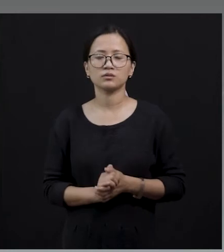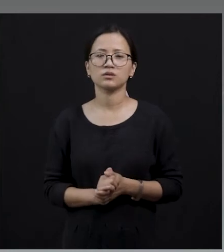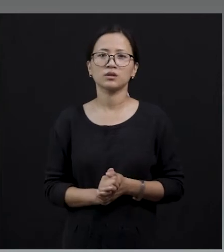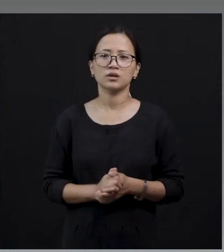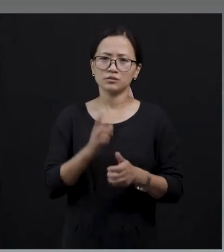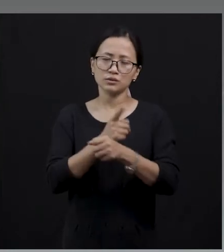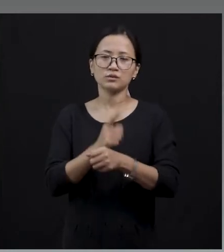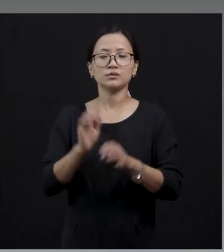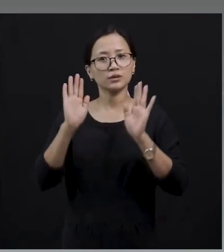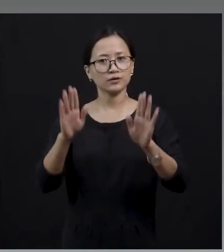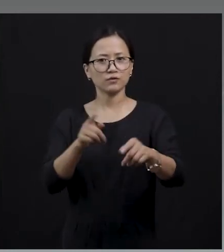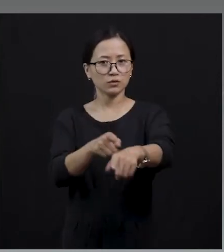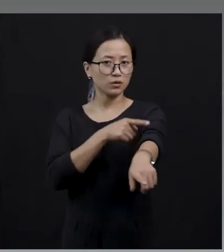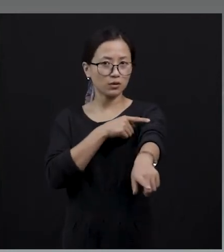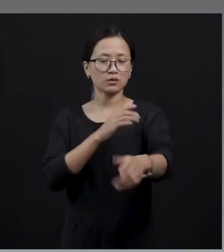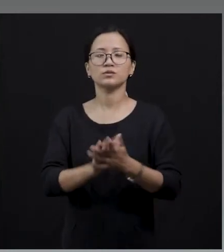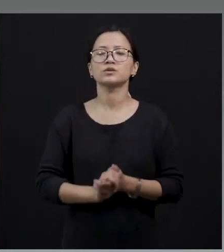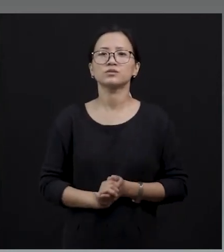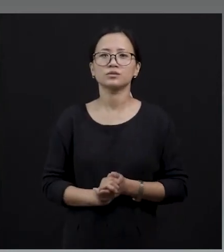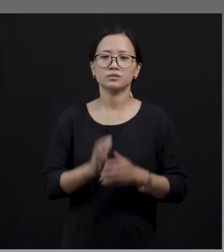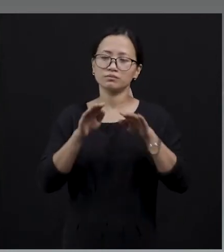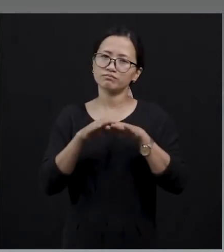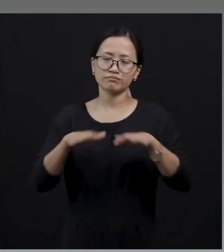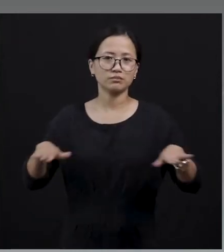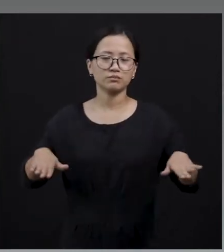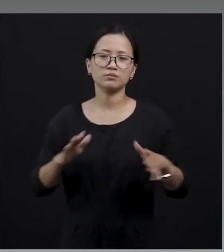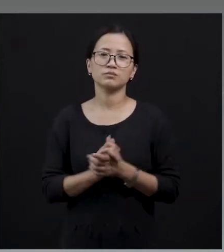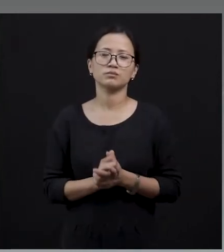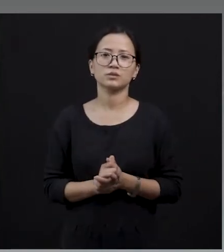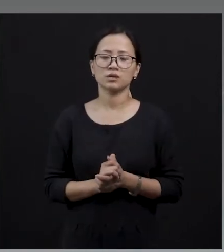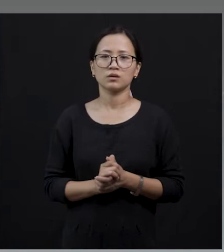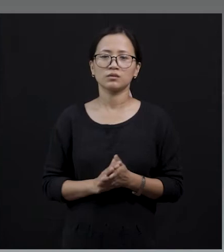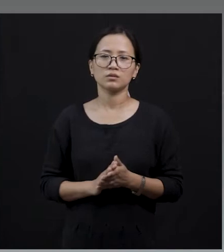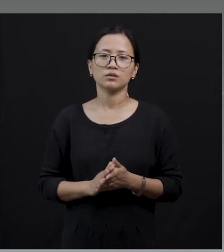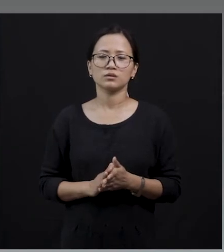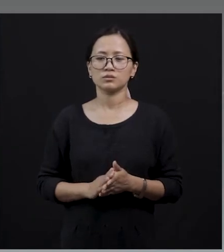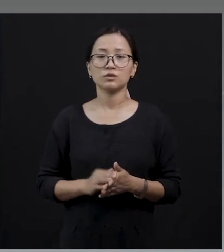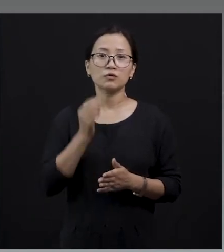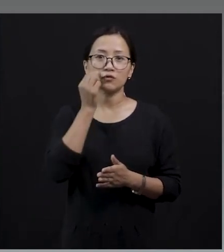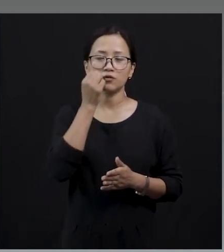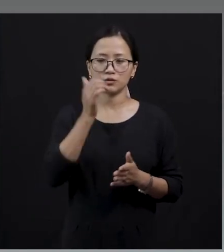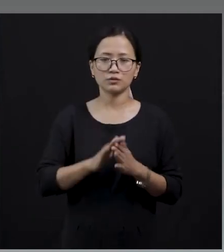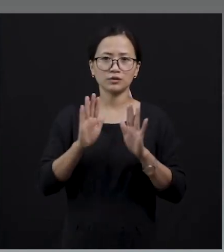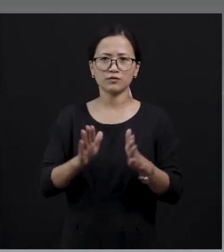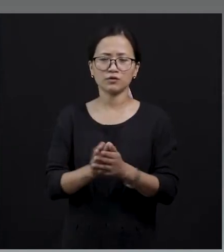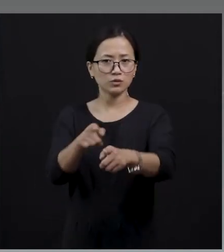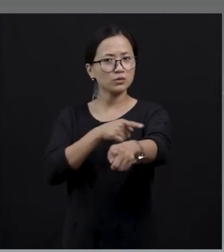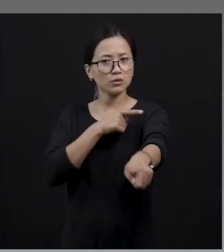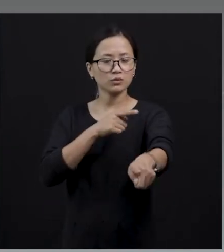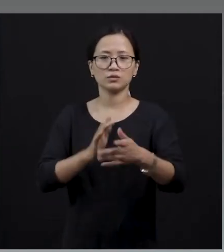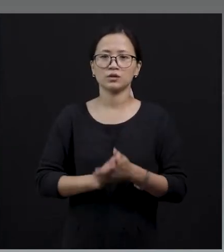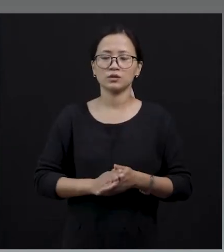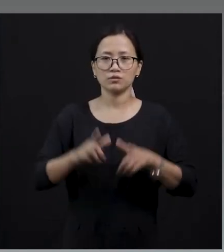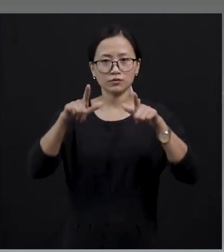student, right? So your father will have a longer leg than your mother. You will have a